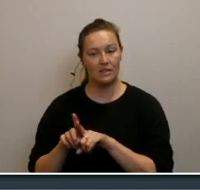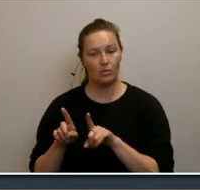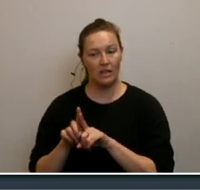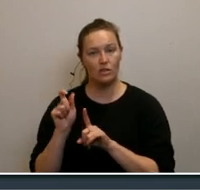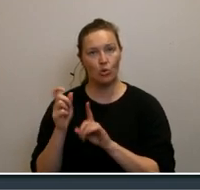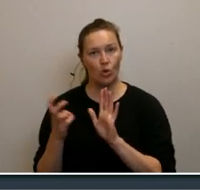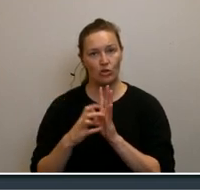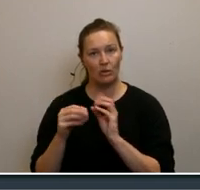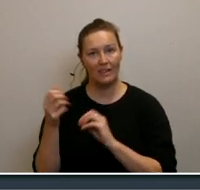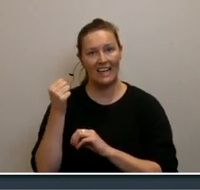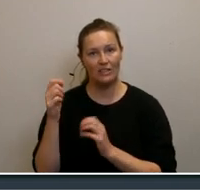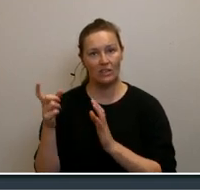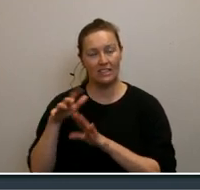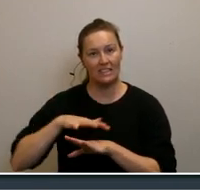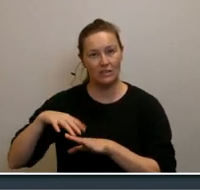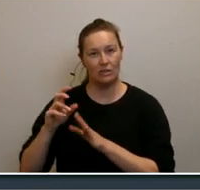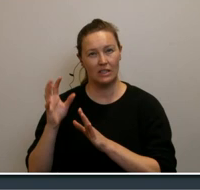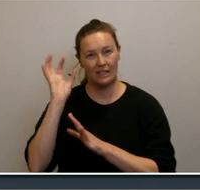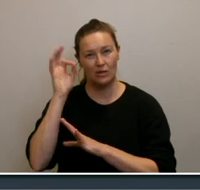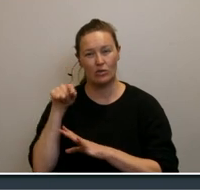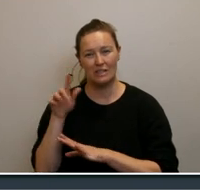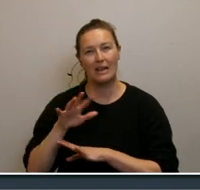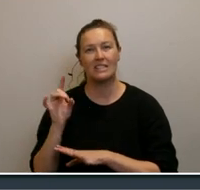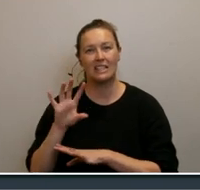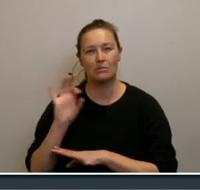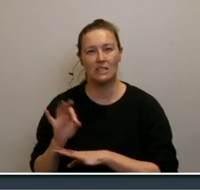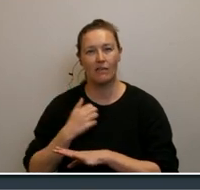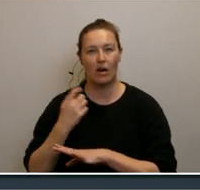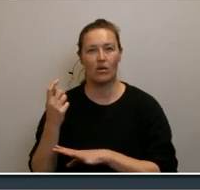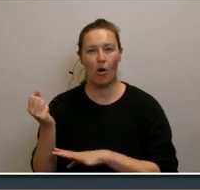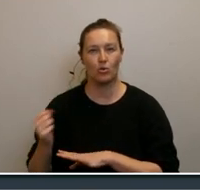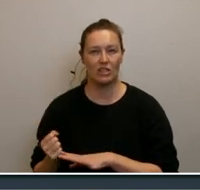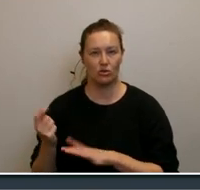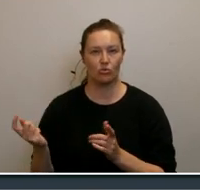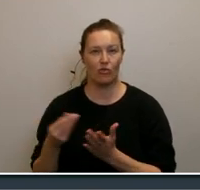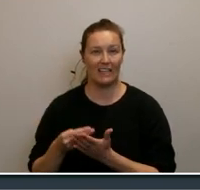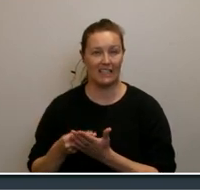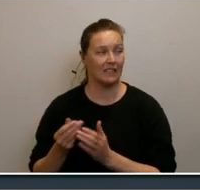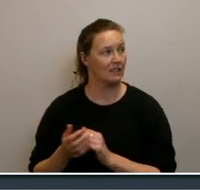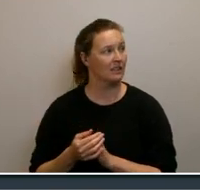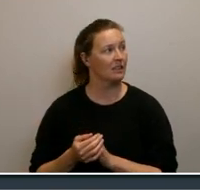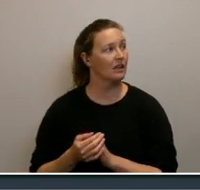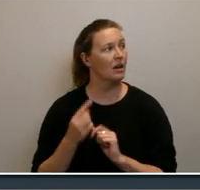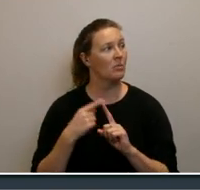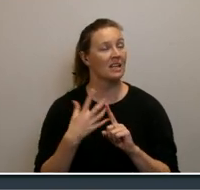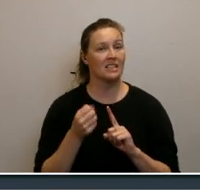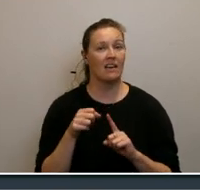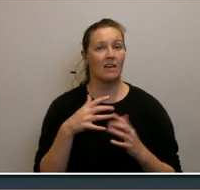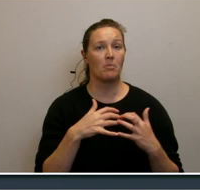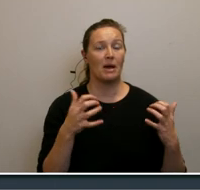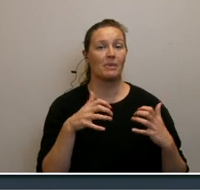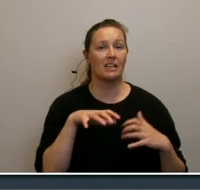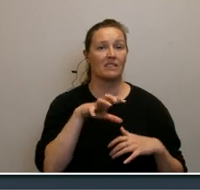contract with the Hastings District Council, but that's probably about 10% of our operational funding. We also have public facilities